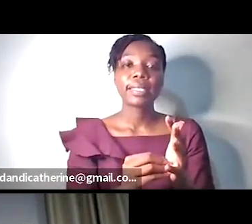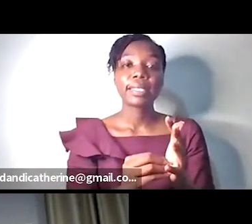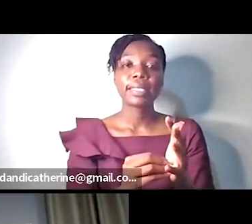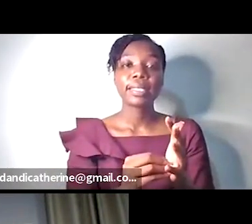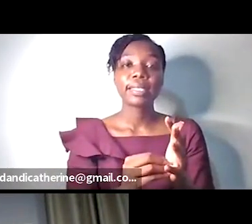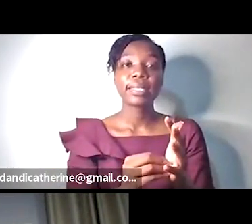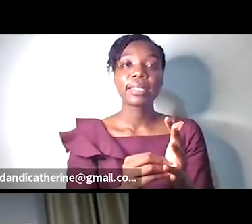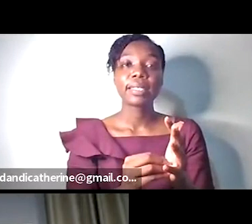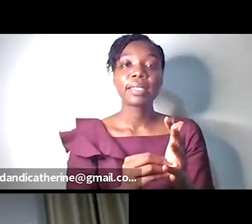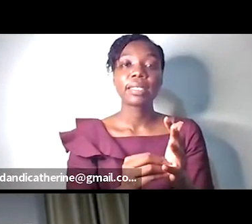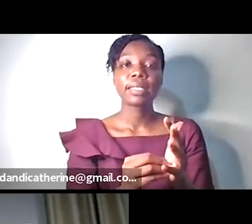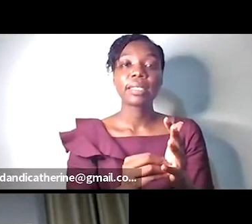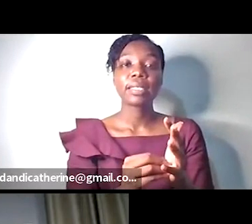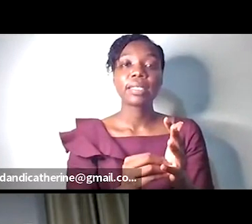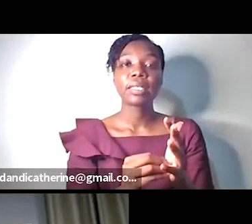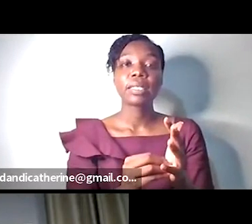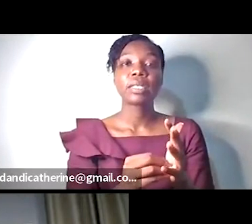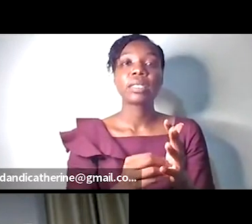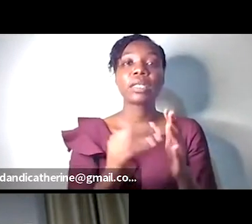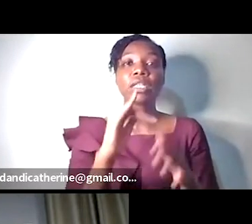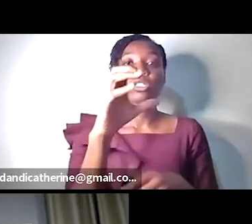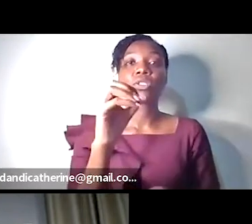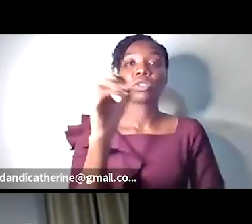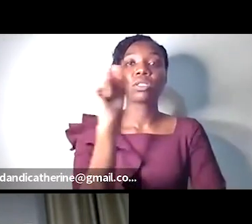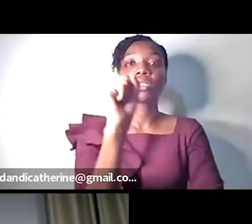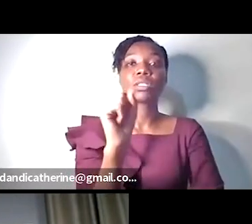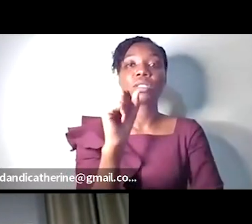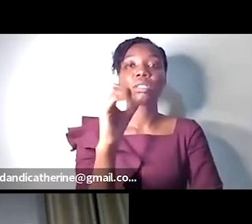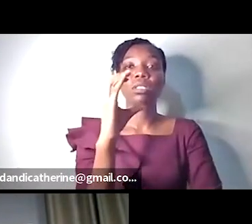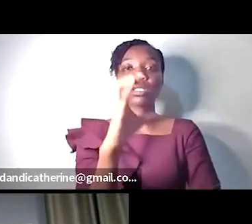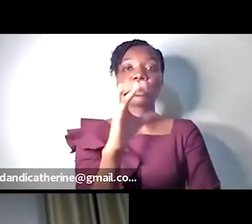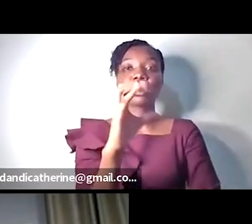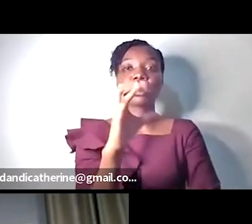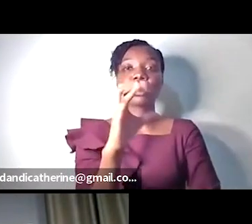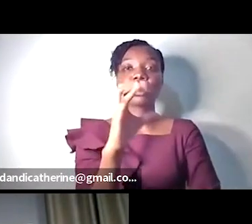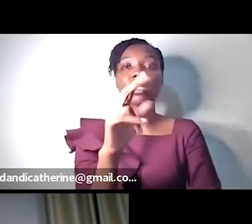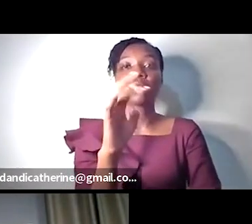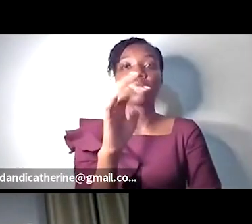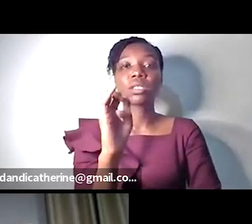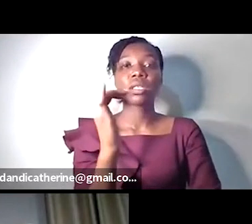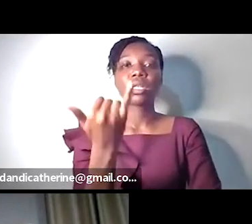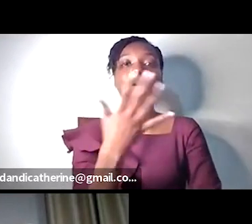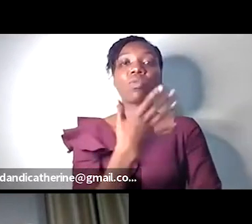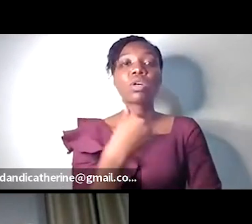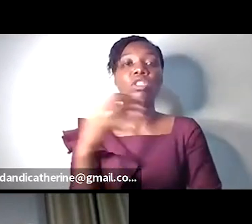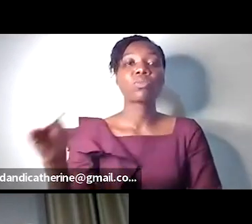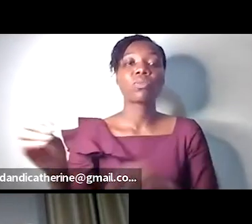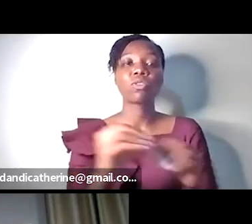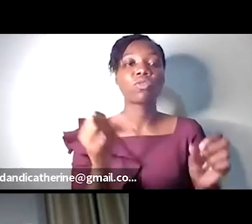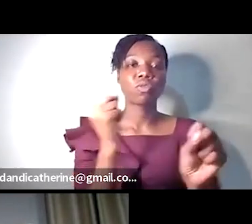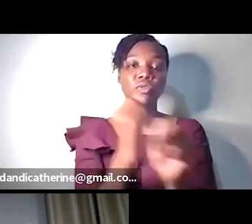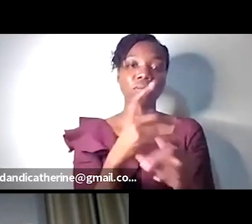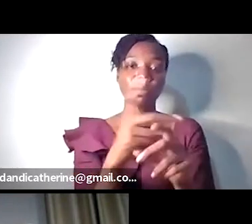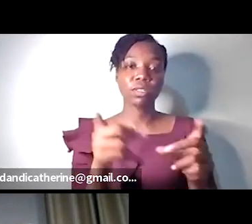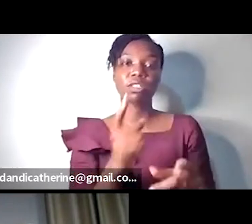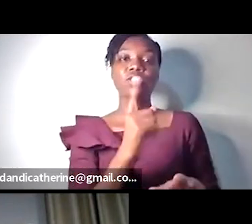I can't negligate. I mean, Jocelyn, we may need to move on to now the workplace, yeah? Just hold that thought and Yes.